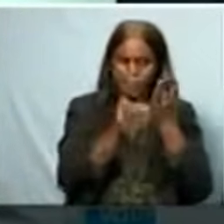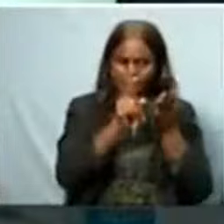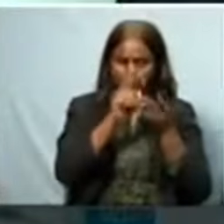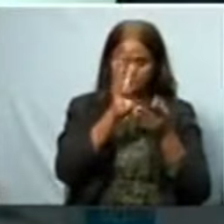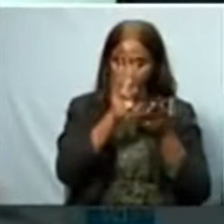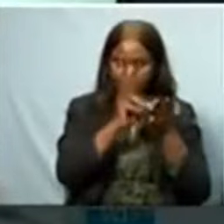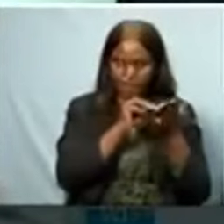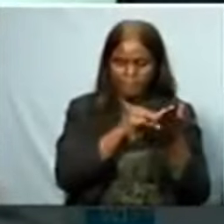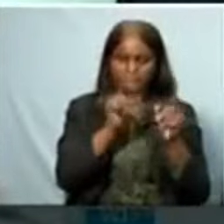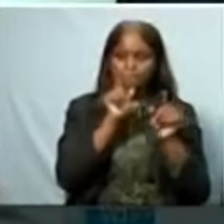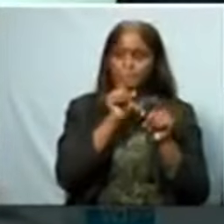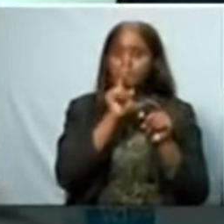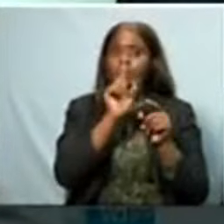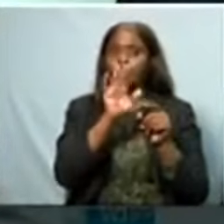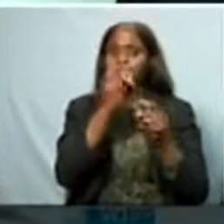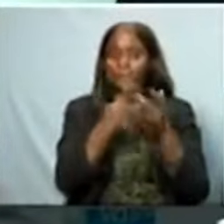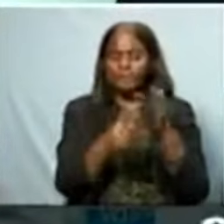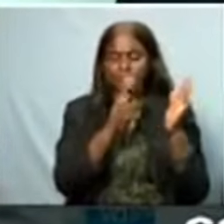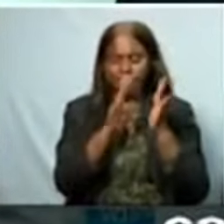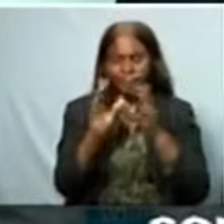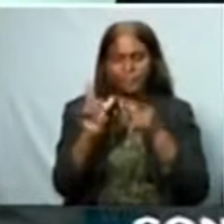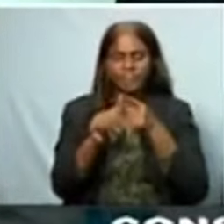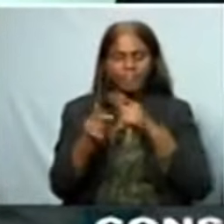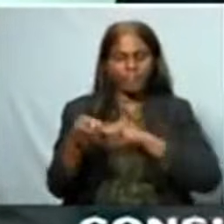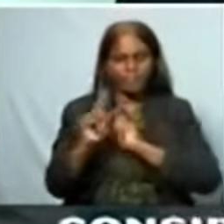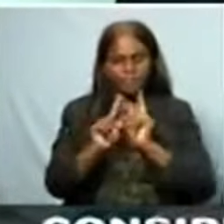4 million is actually what it's supposed to get.